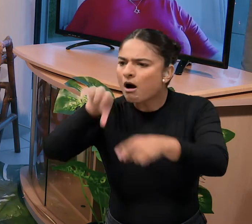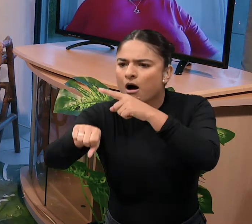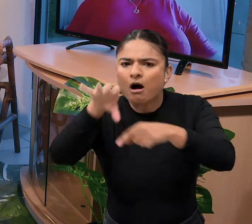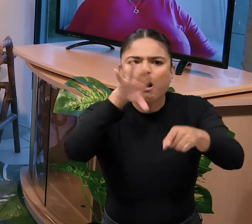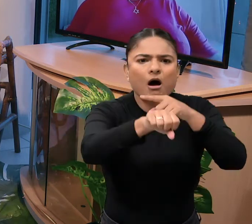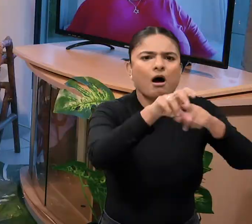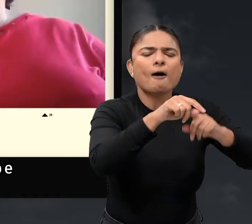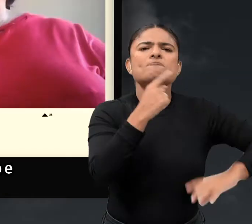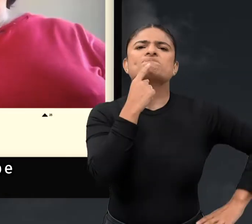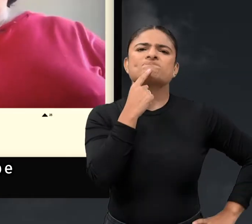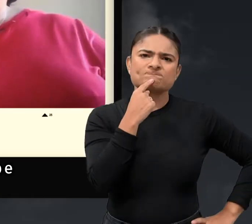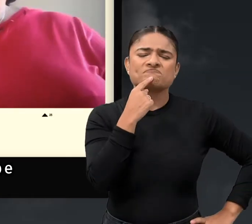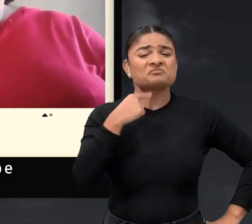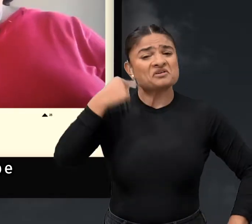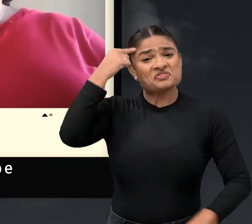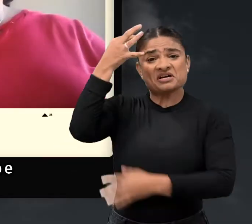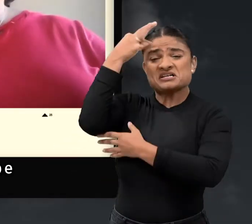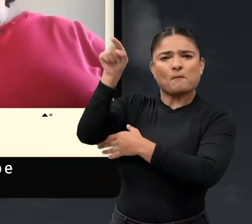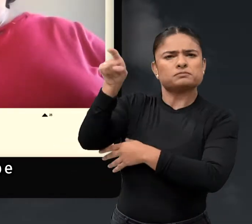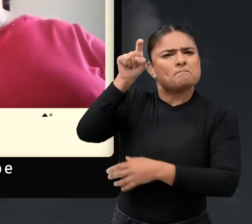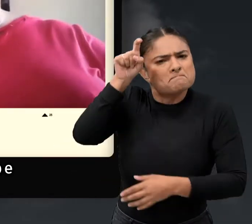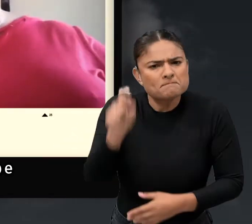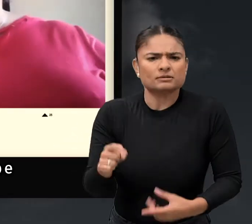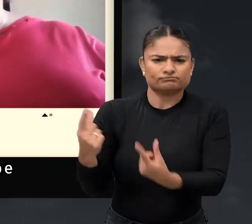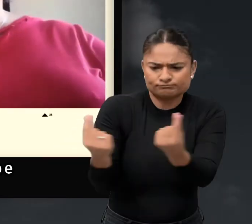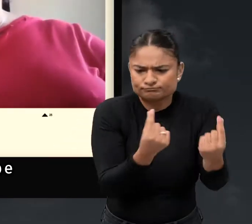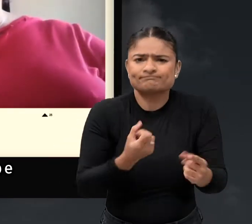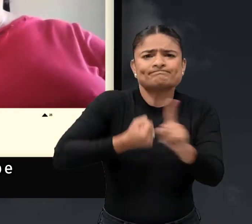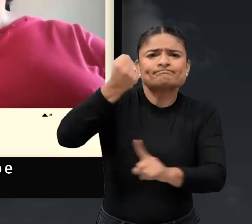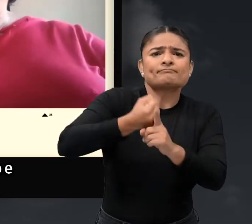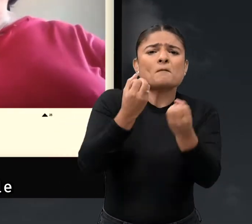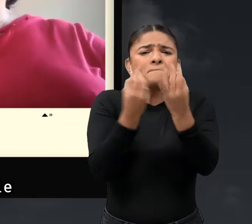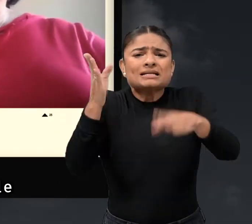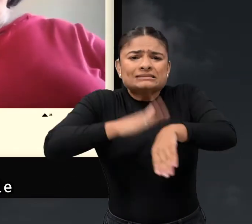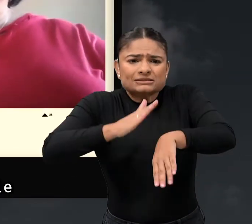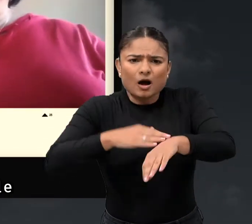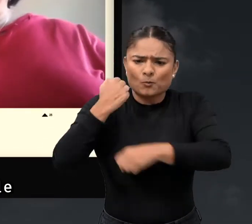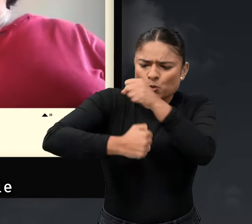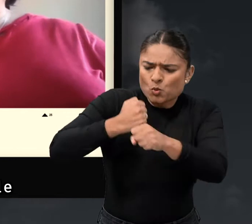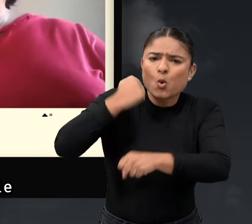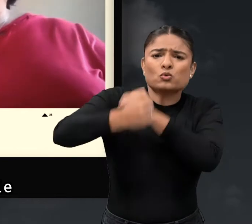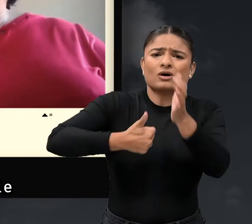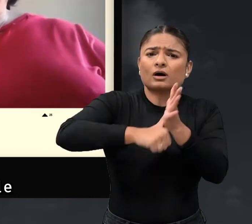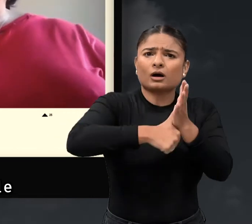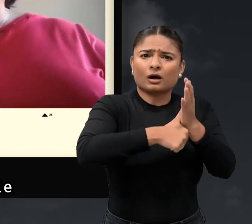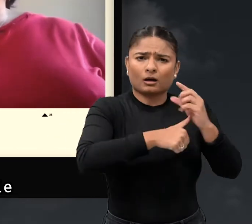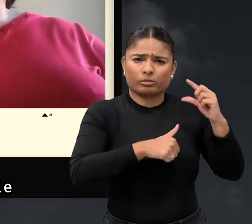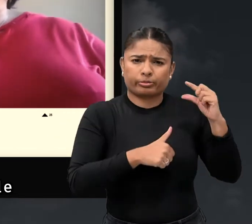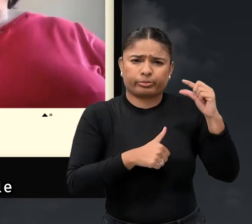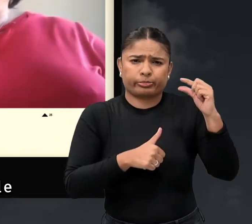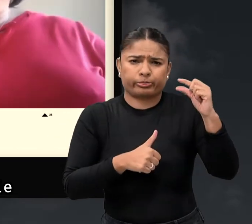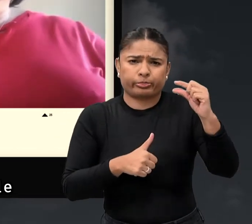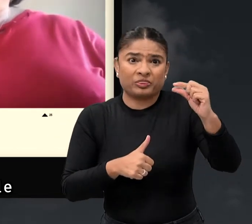found out much later. So what I think government should be doing, and we've told this to them many times over the years,